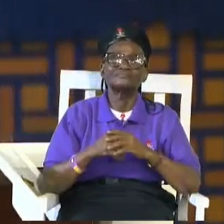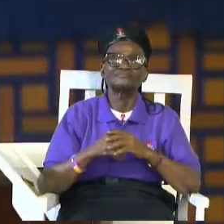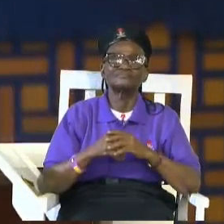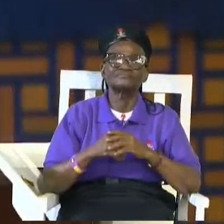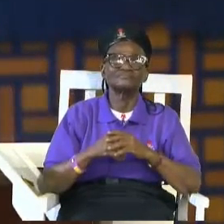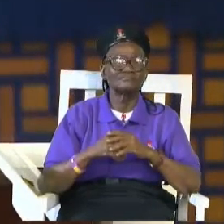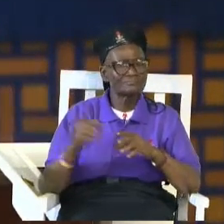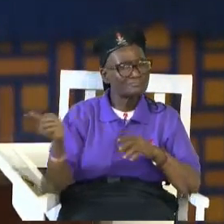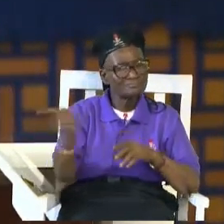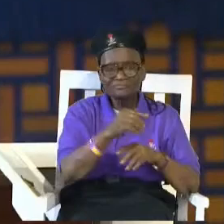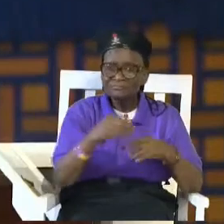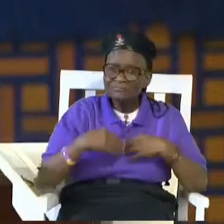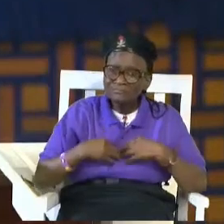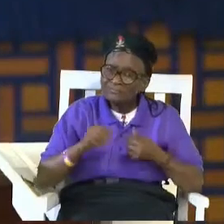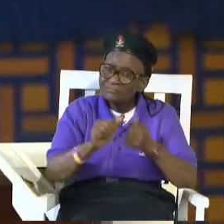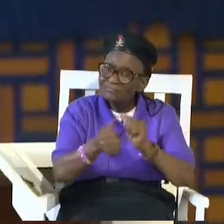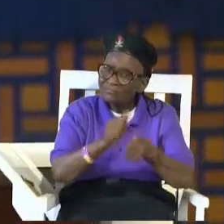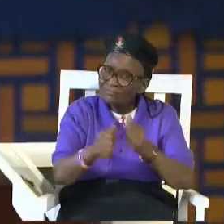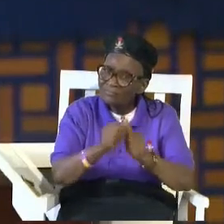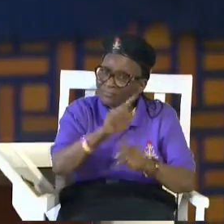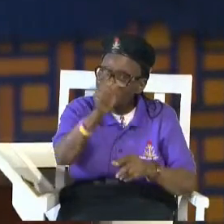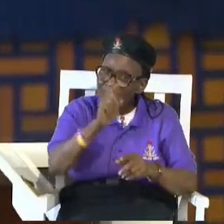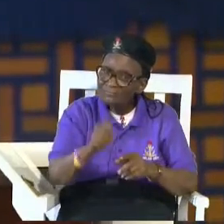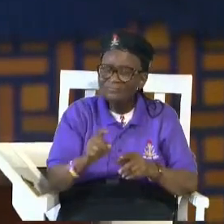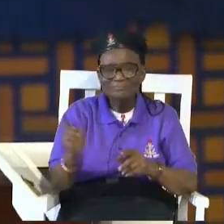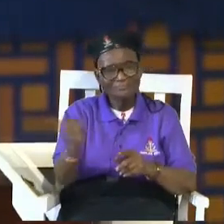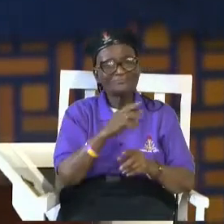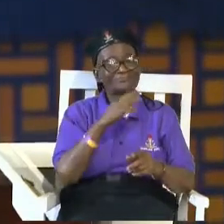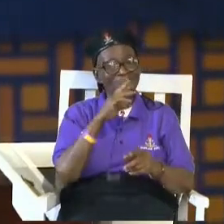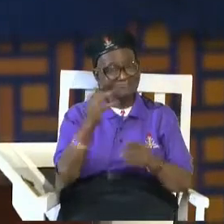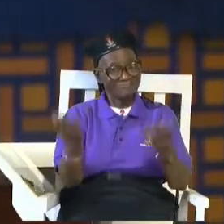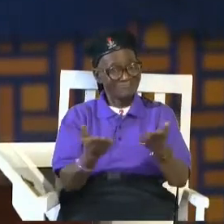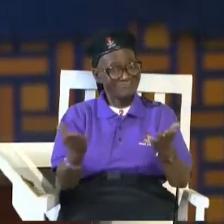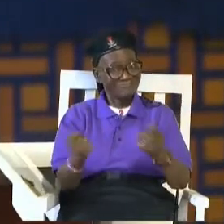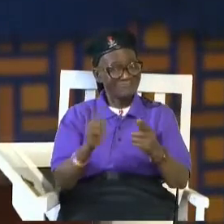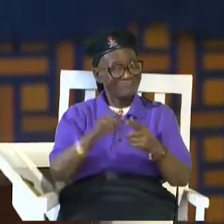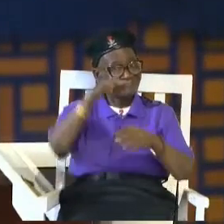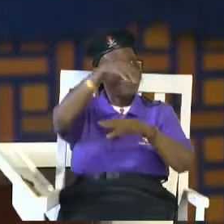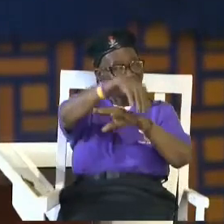Have you a problem? And you are here tonight?